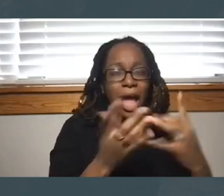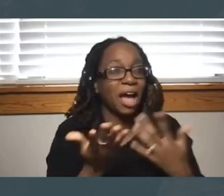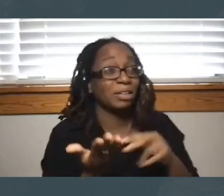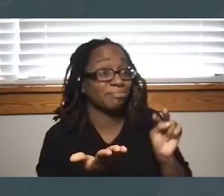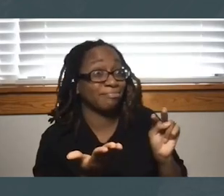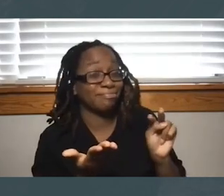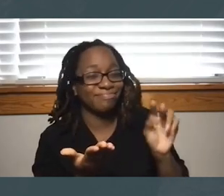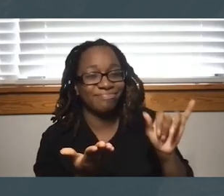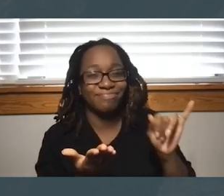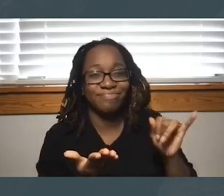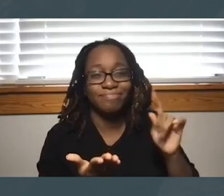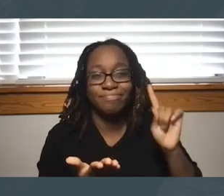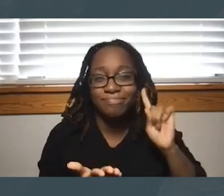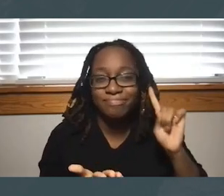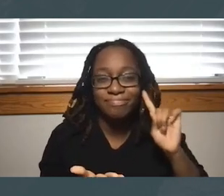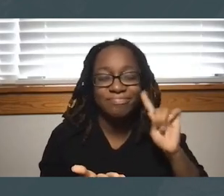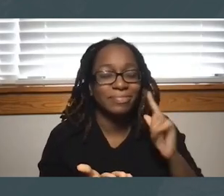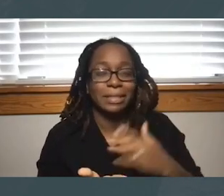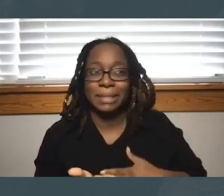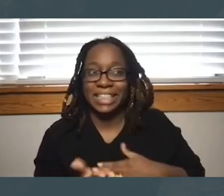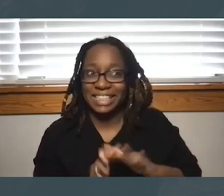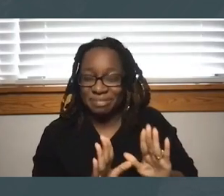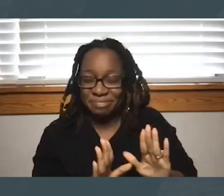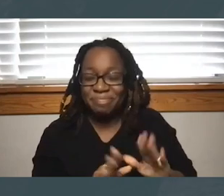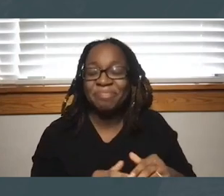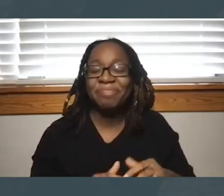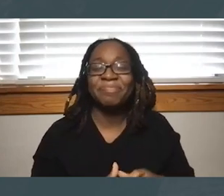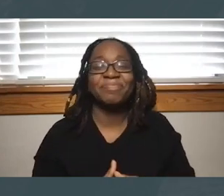Oh my God. I hate hearing myself, my please.